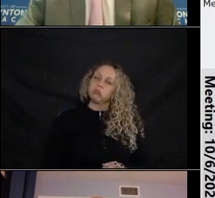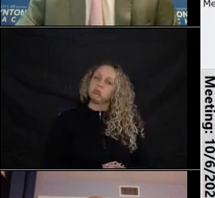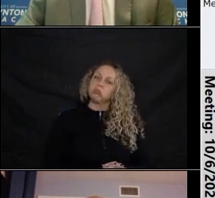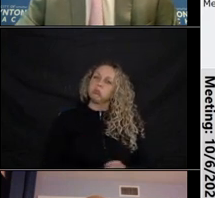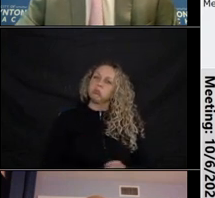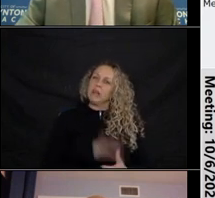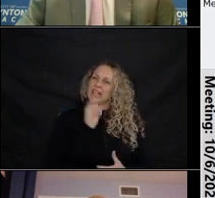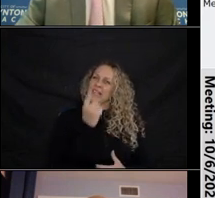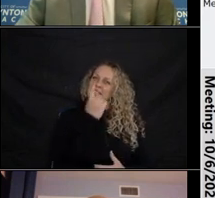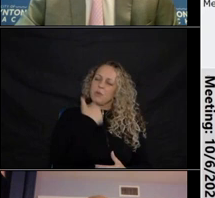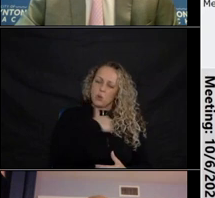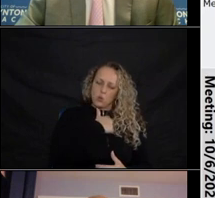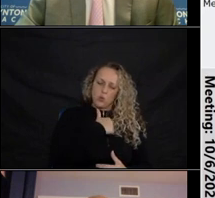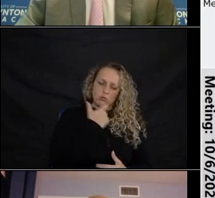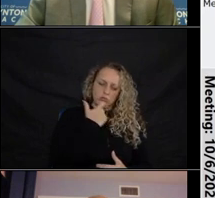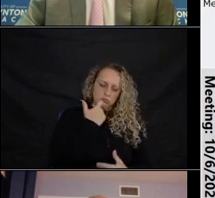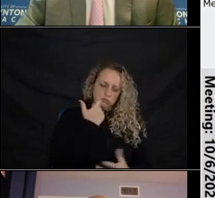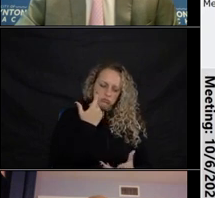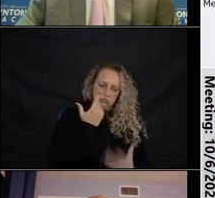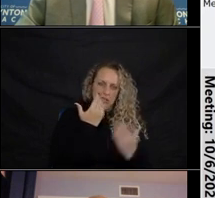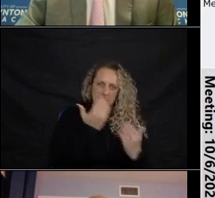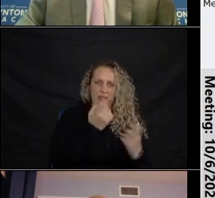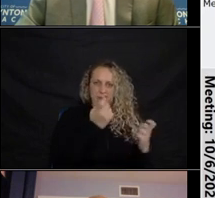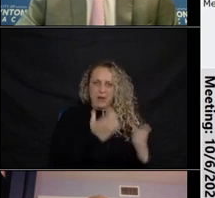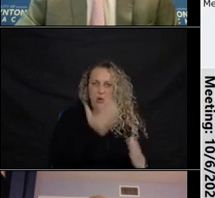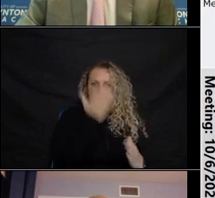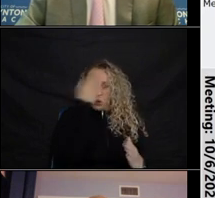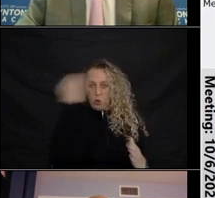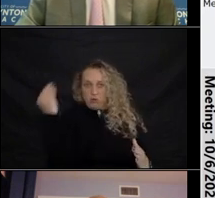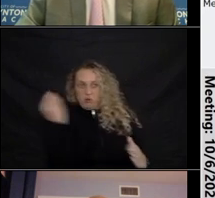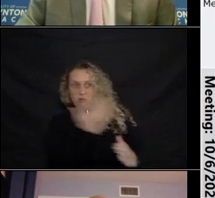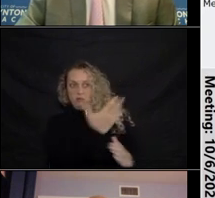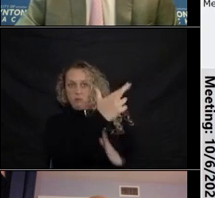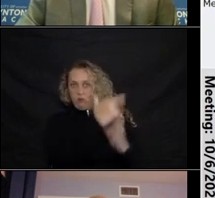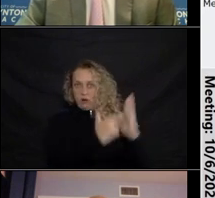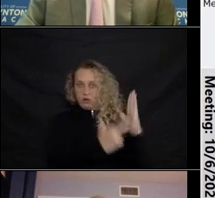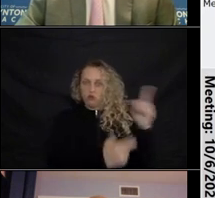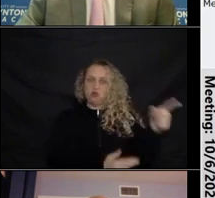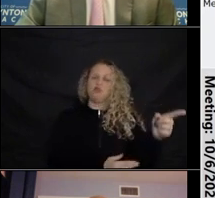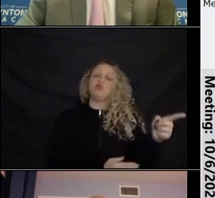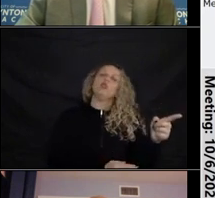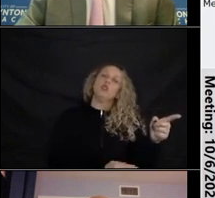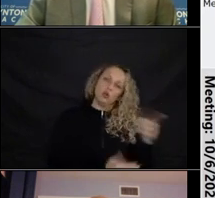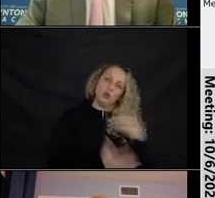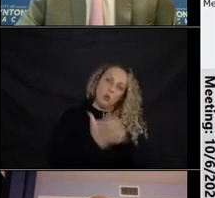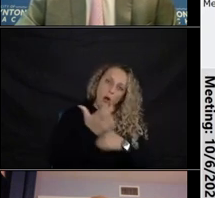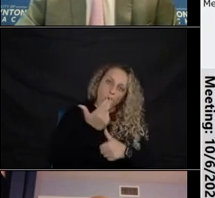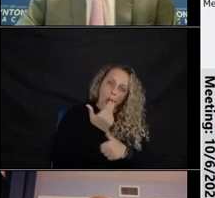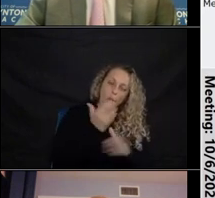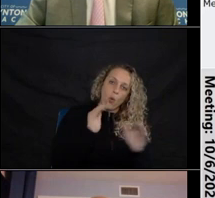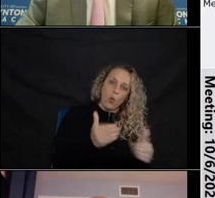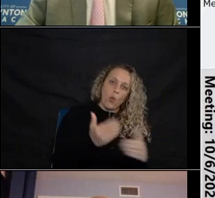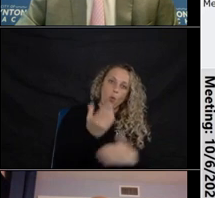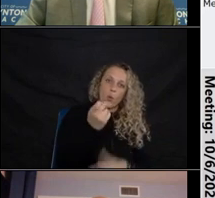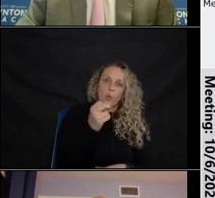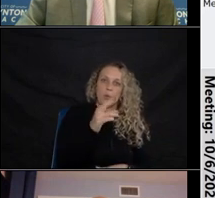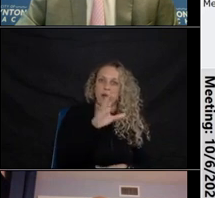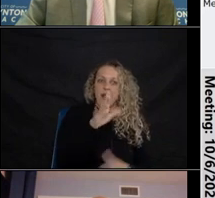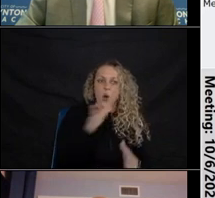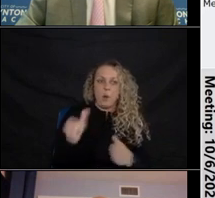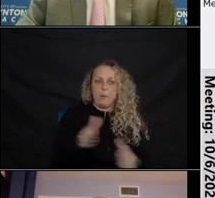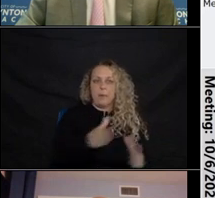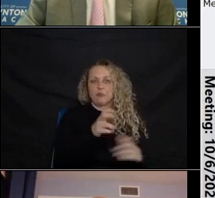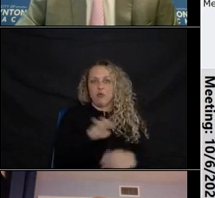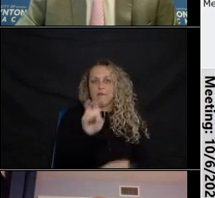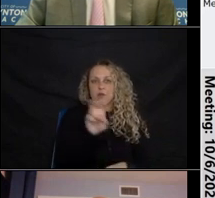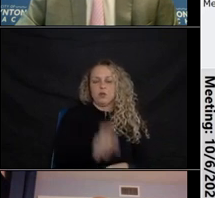and that's something that we'll just let the city manager know if you want to register, if you want your a hotel room, and how do you plan on